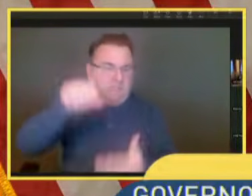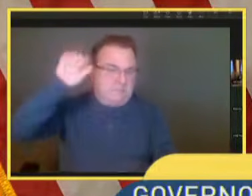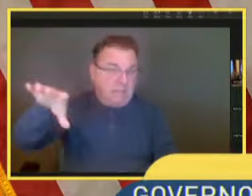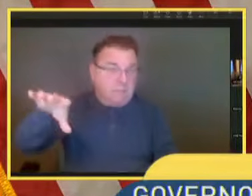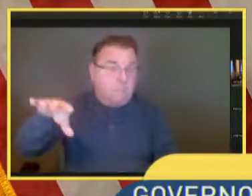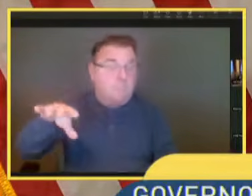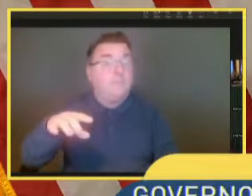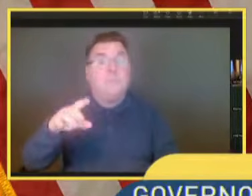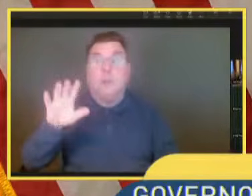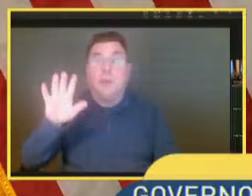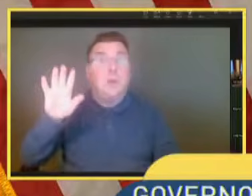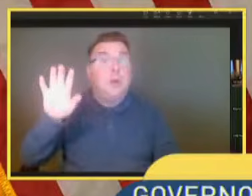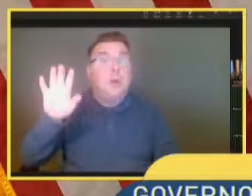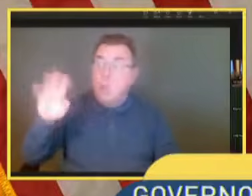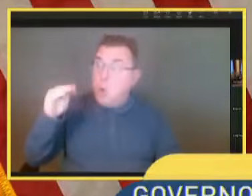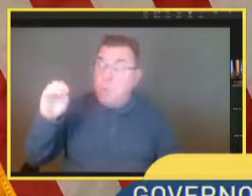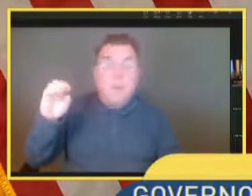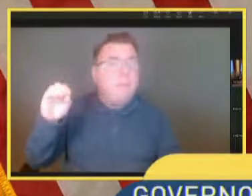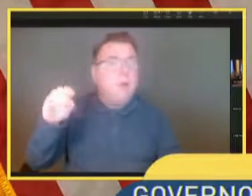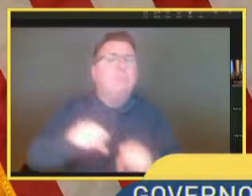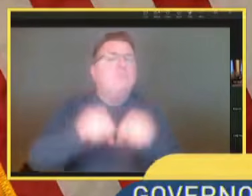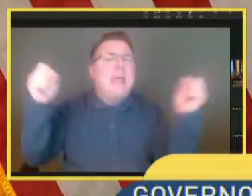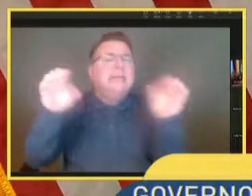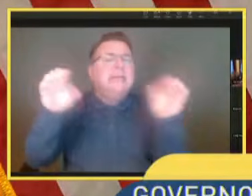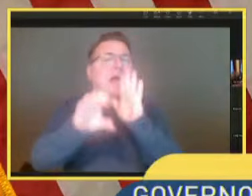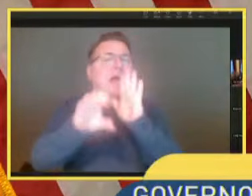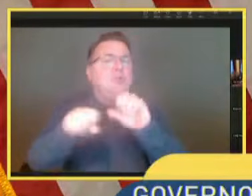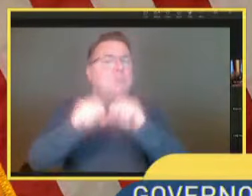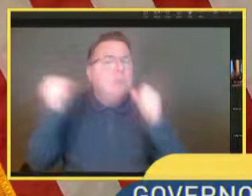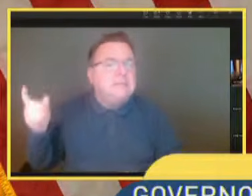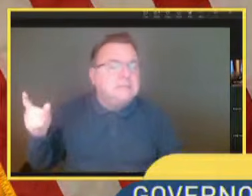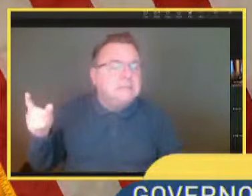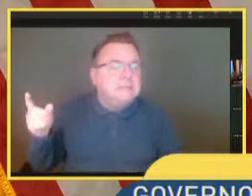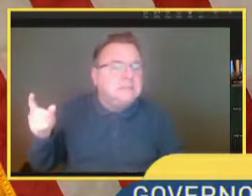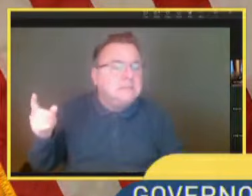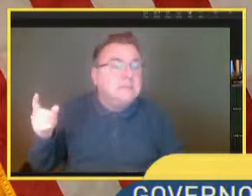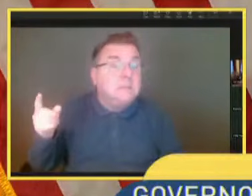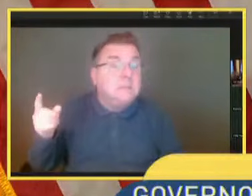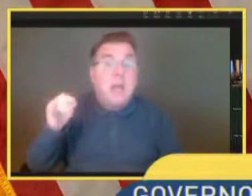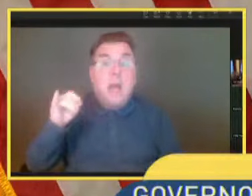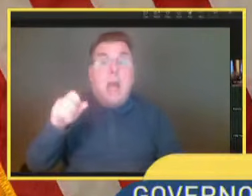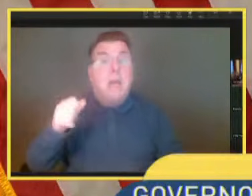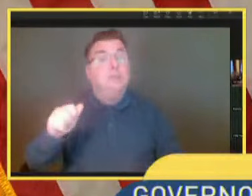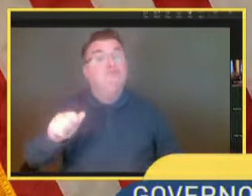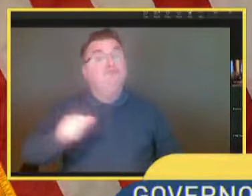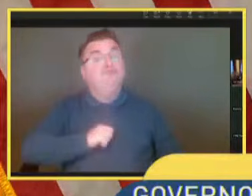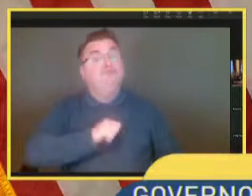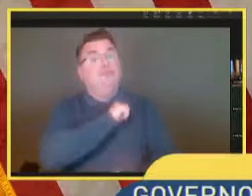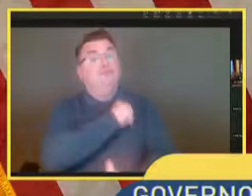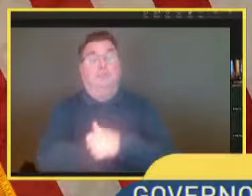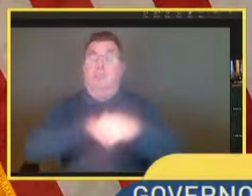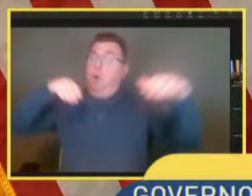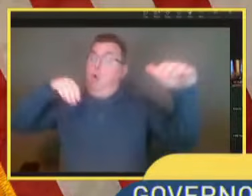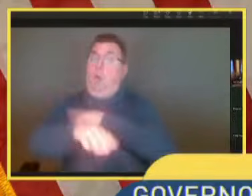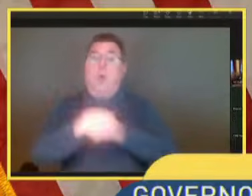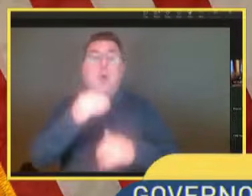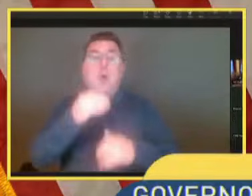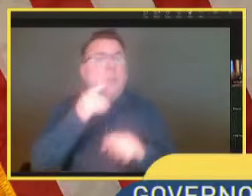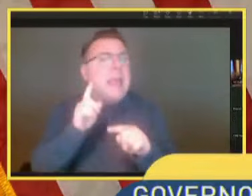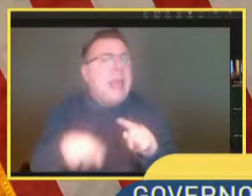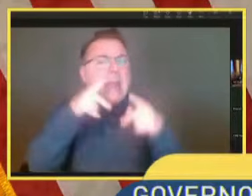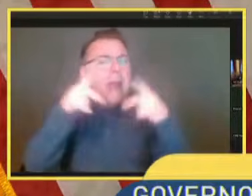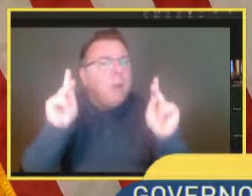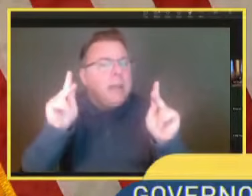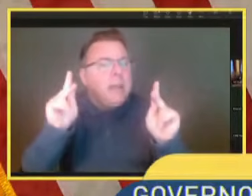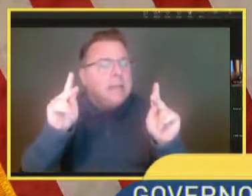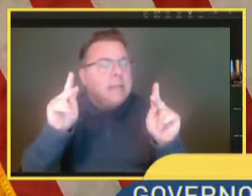memo is certainly unconstitutional. In short, ICE cannot authorize itself to break into somebody's home. In